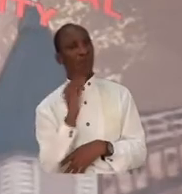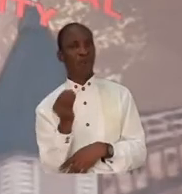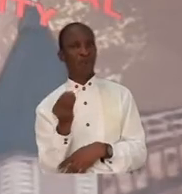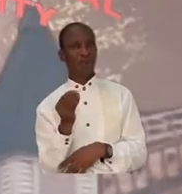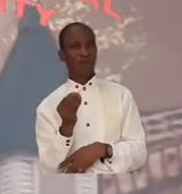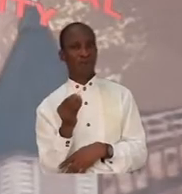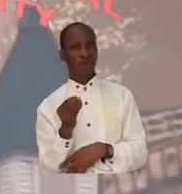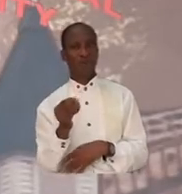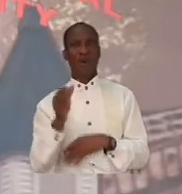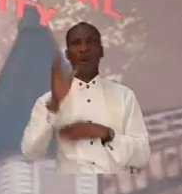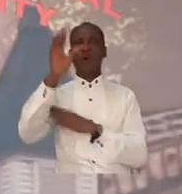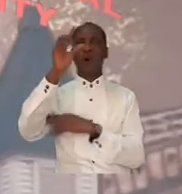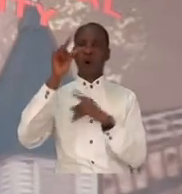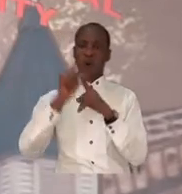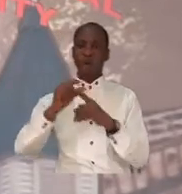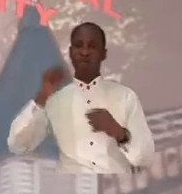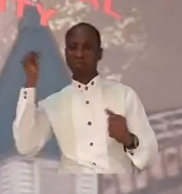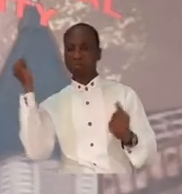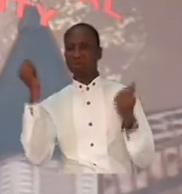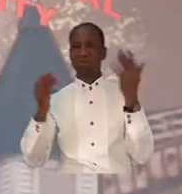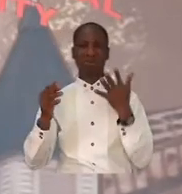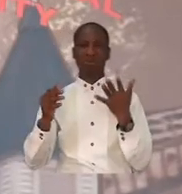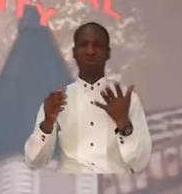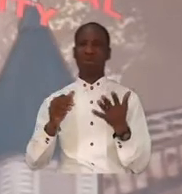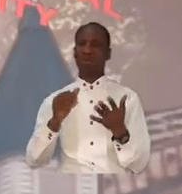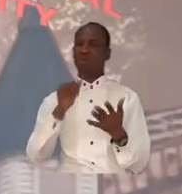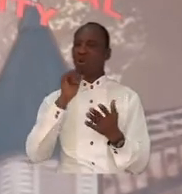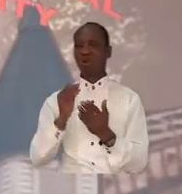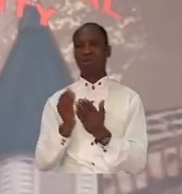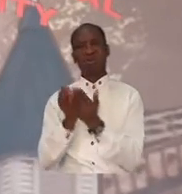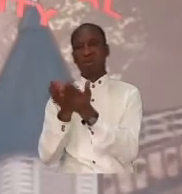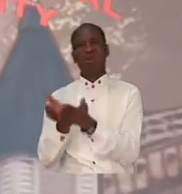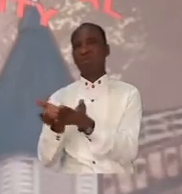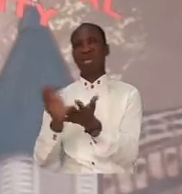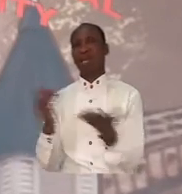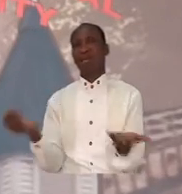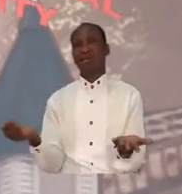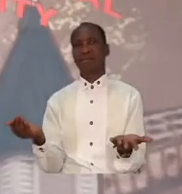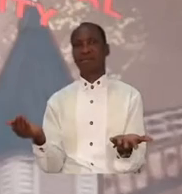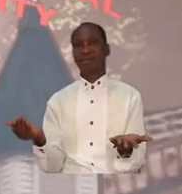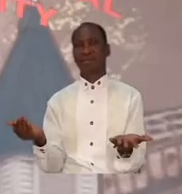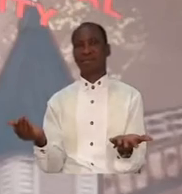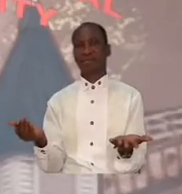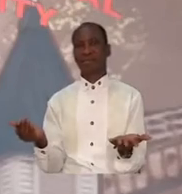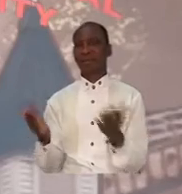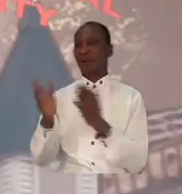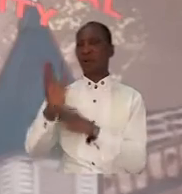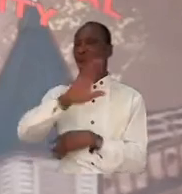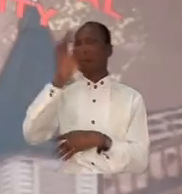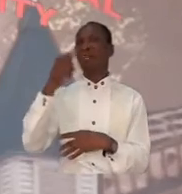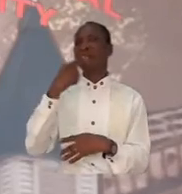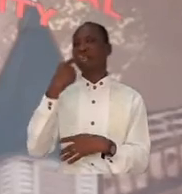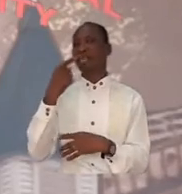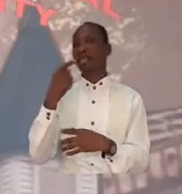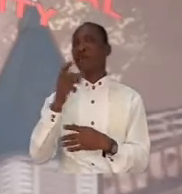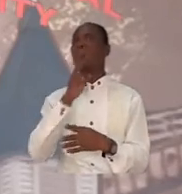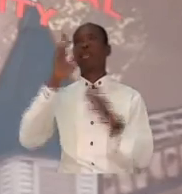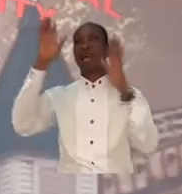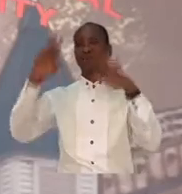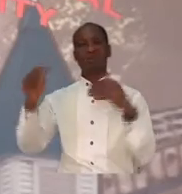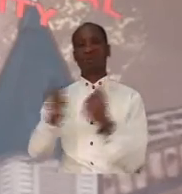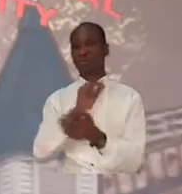ka no enye boat a no wa yankopon ma ne ye eni bio because onka so odi nsu yire e be se wi ase